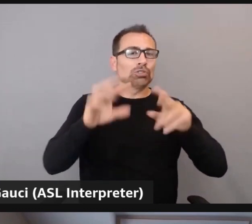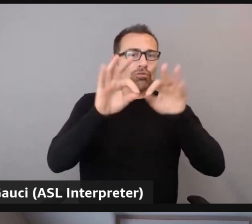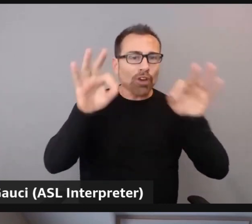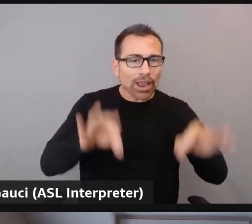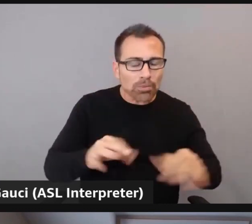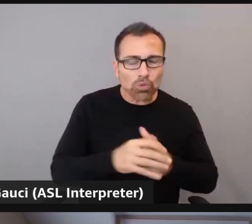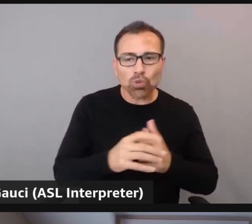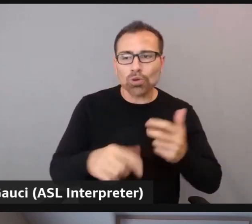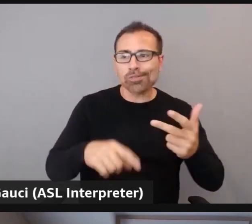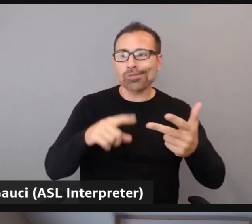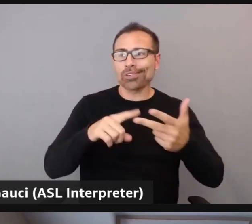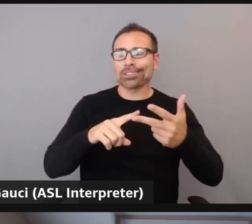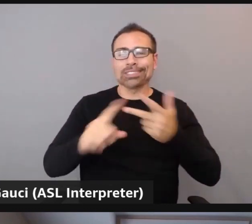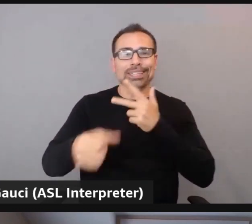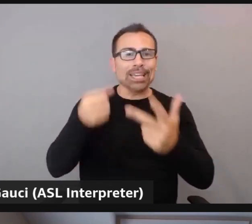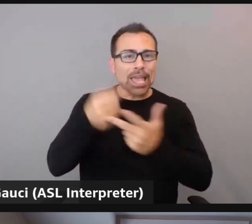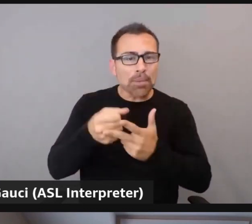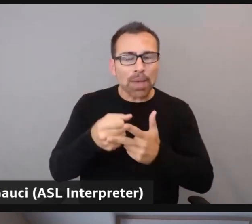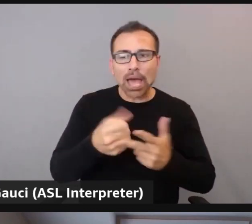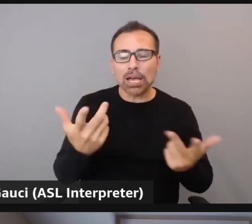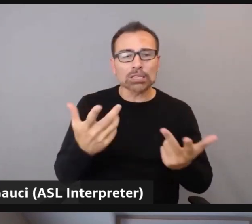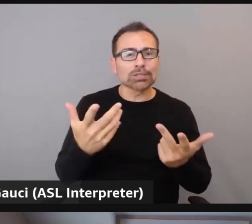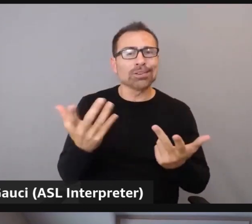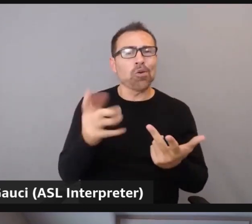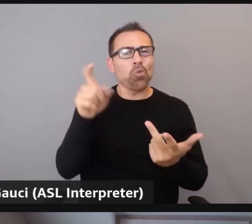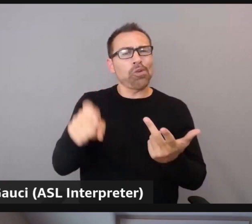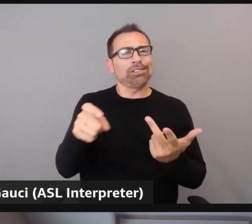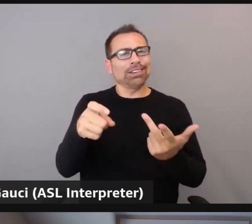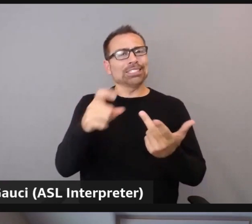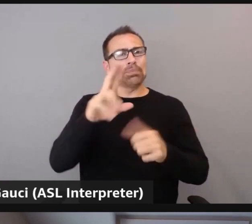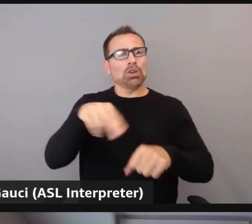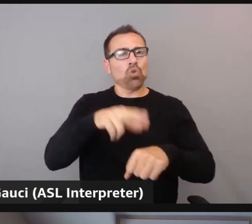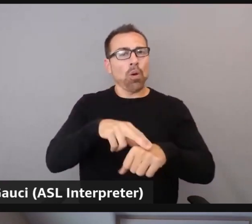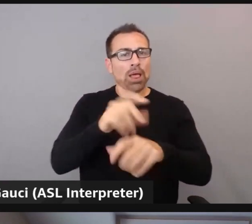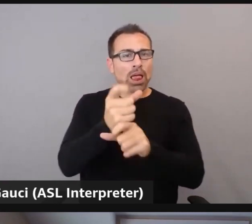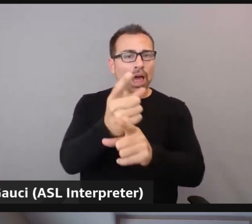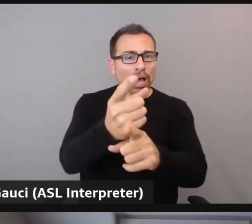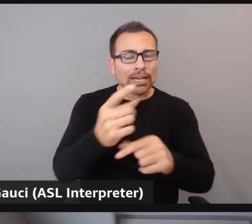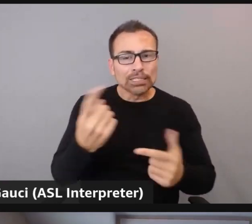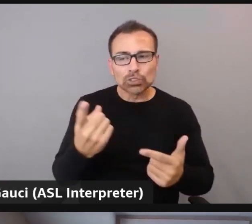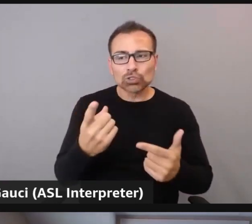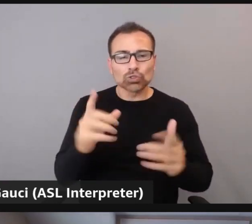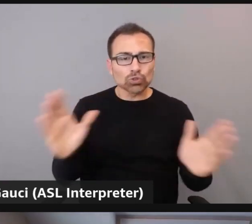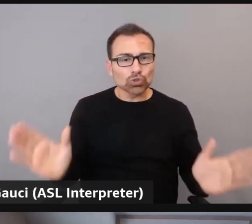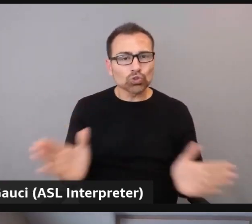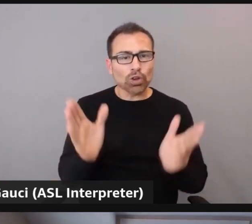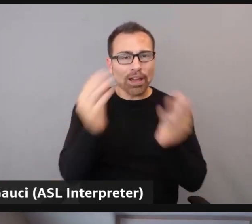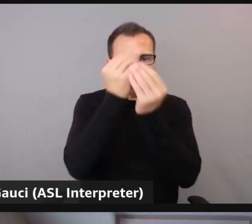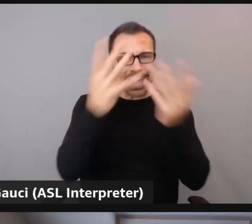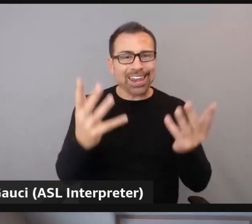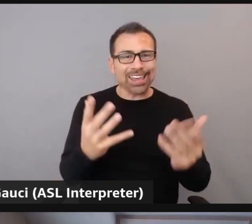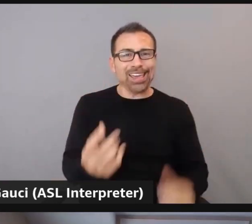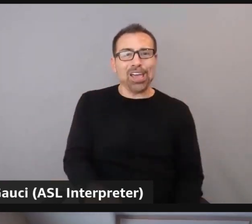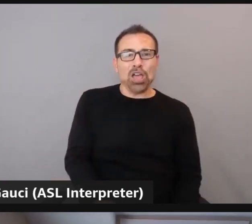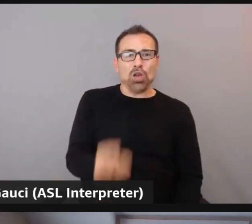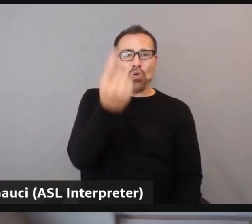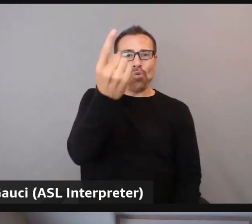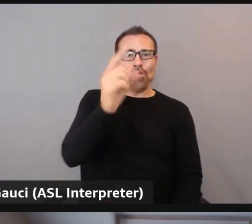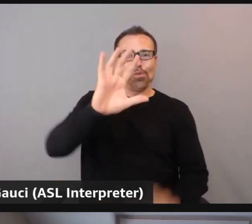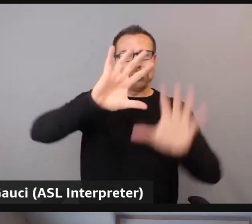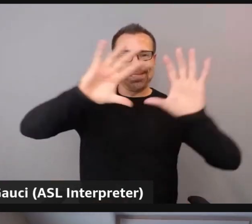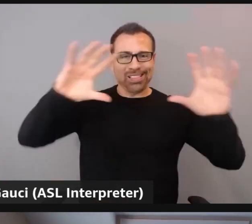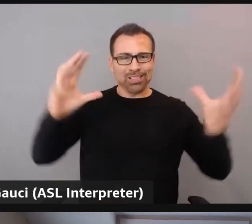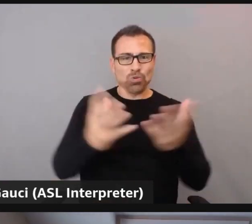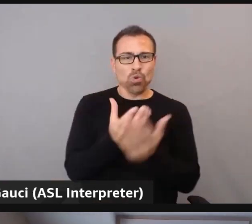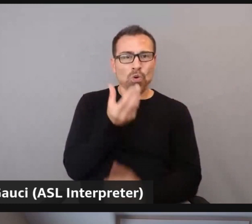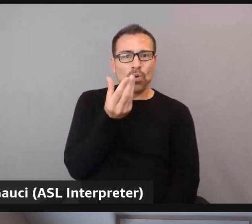to really drive data-driven insights and actions in a single pane of glass? And that's really what we're kind of taking